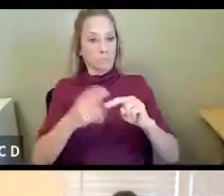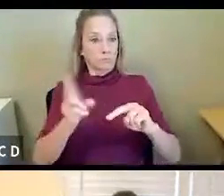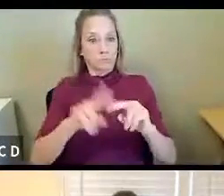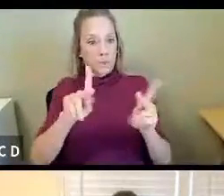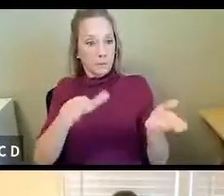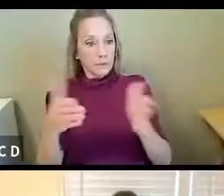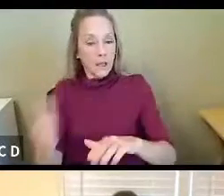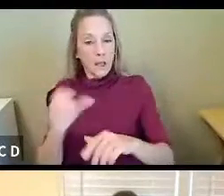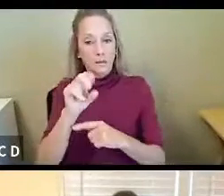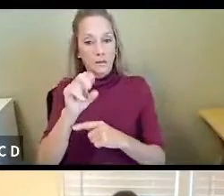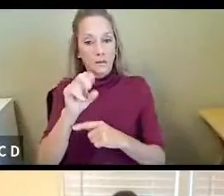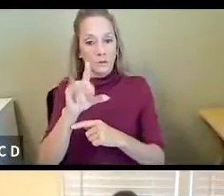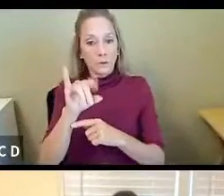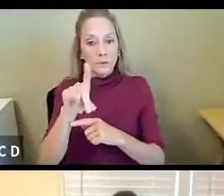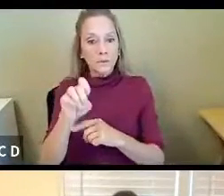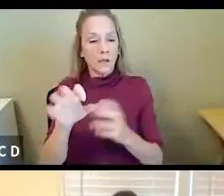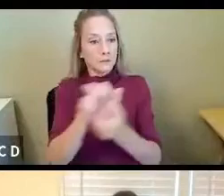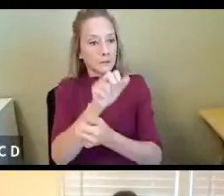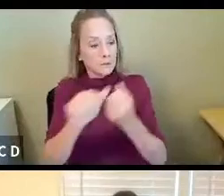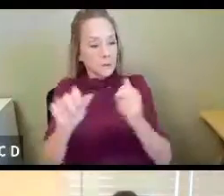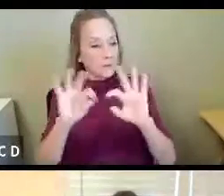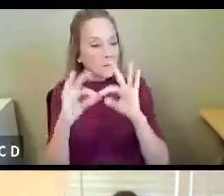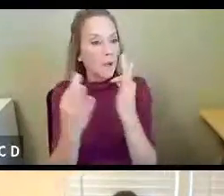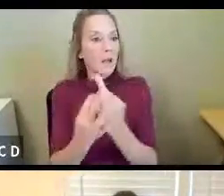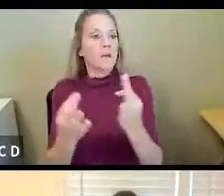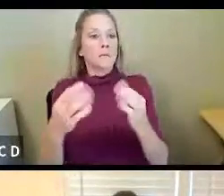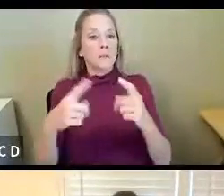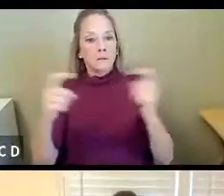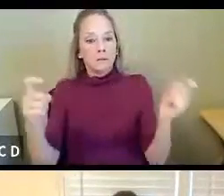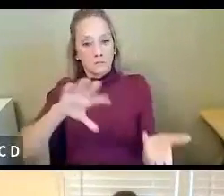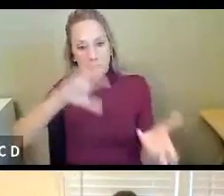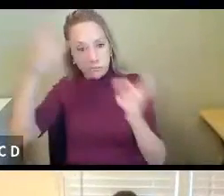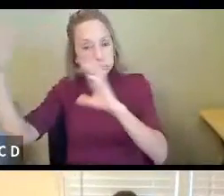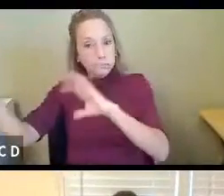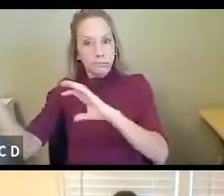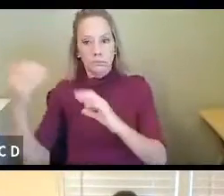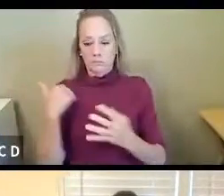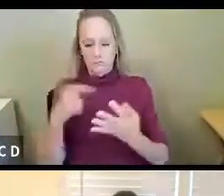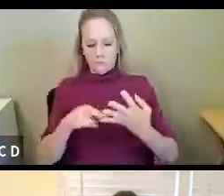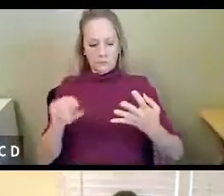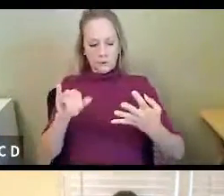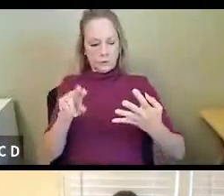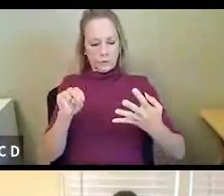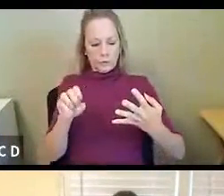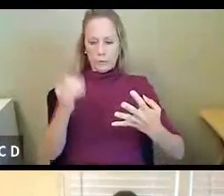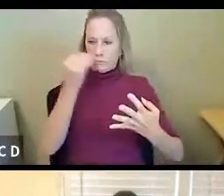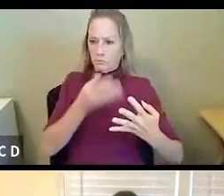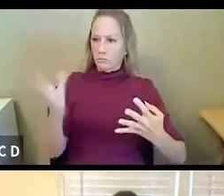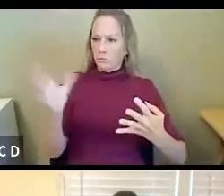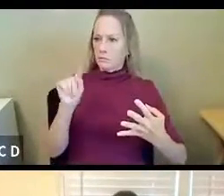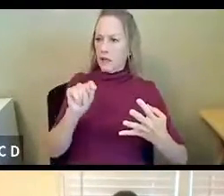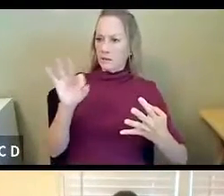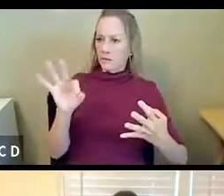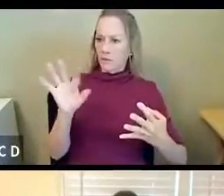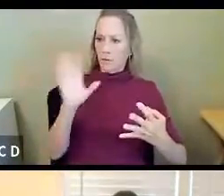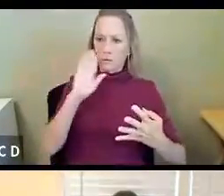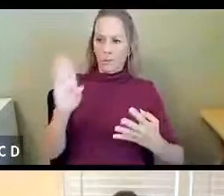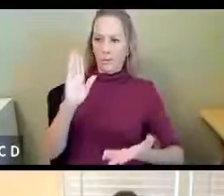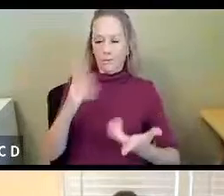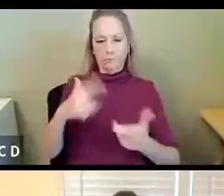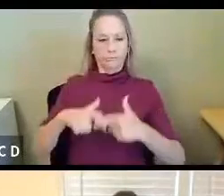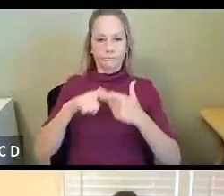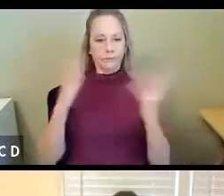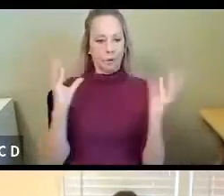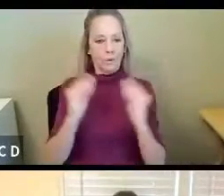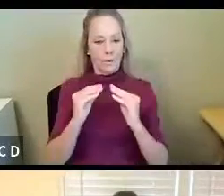and economic destruction. We were well into the reopen when in late June it was announced the task force was disbanding. And in July 1st, Knox would